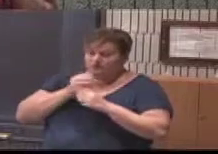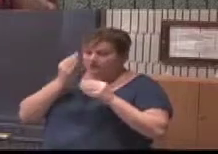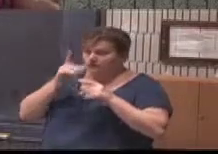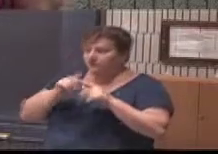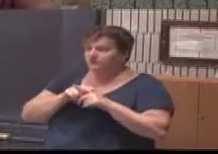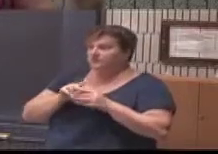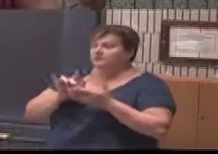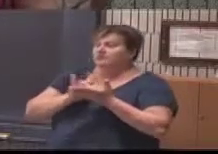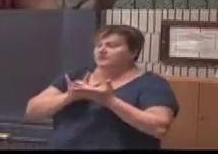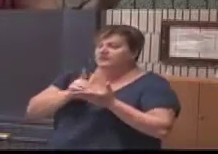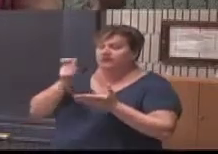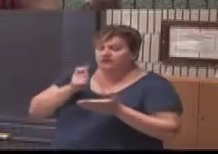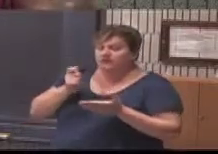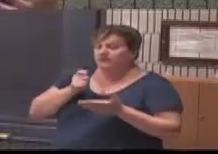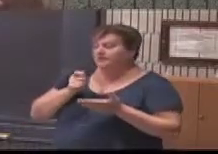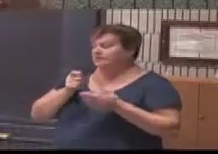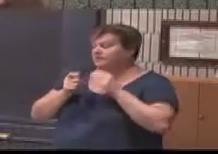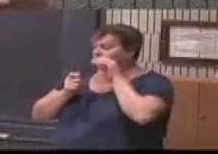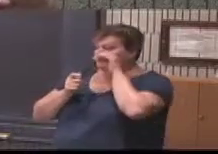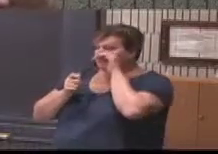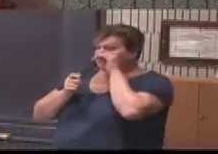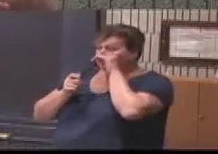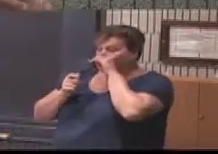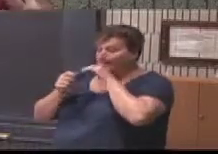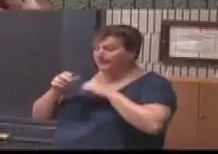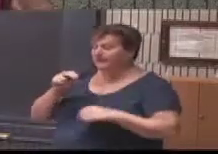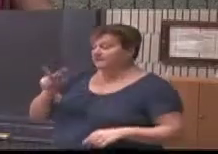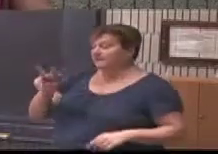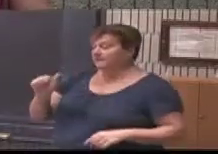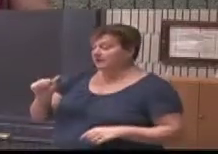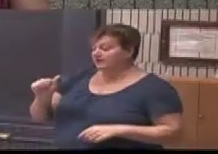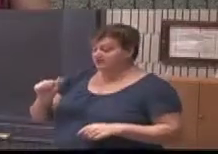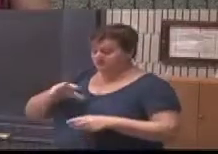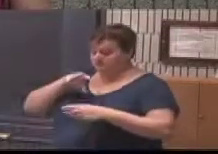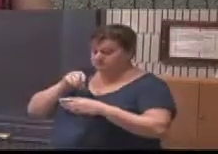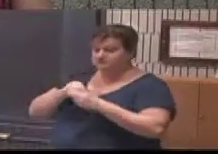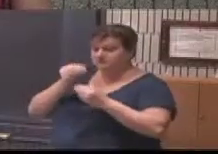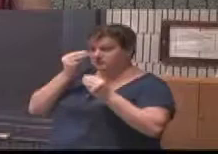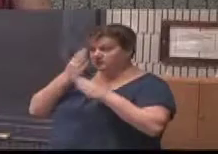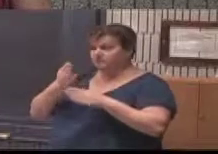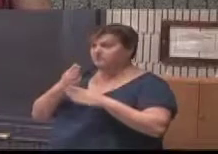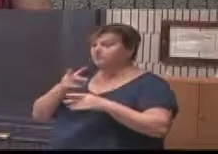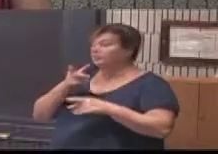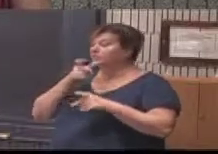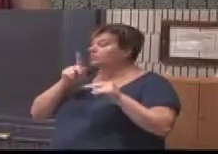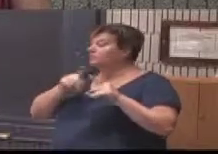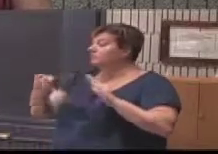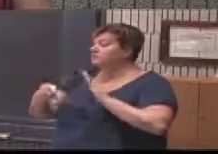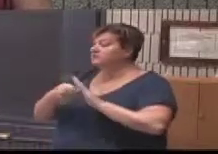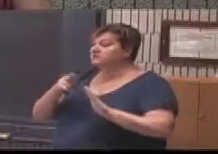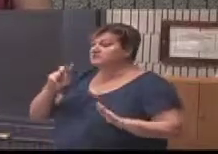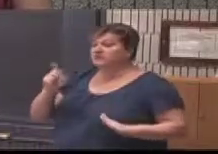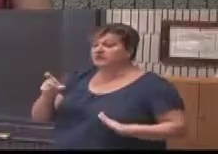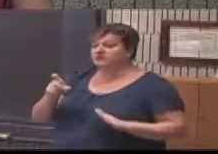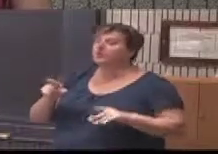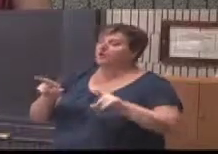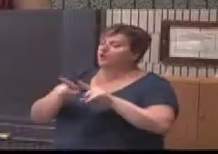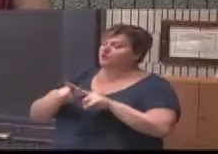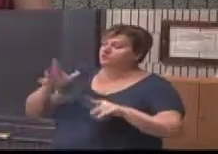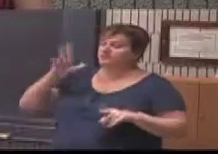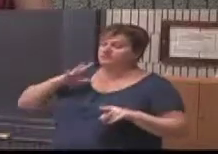VA and putting it into a database of all of those who have been diagnosed with ALS, including those who are